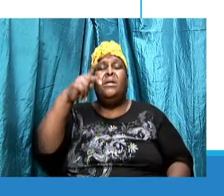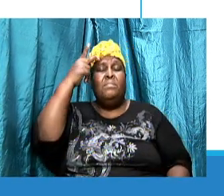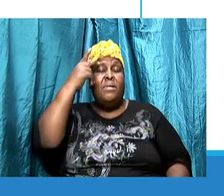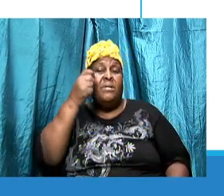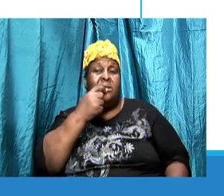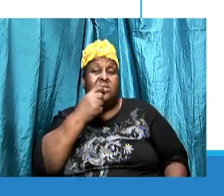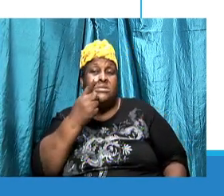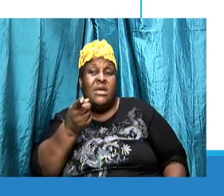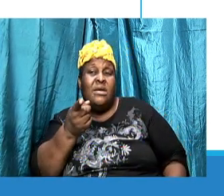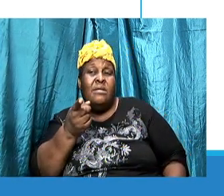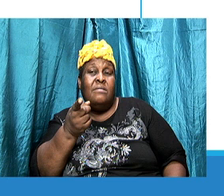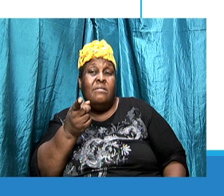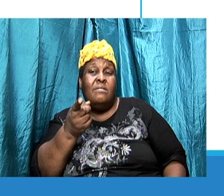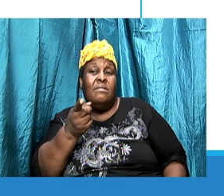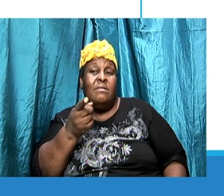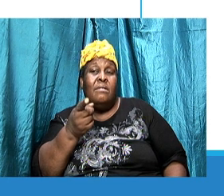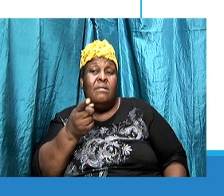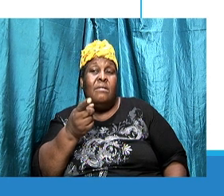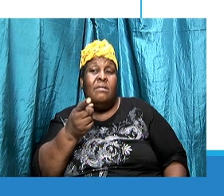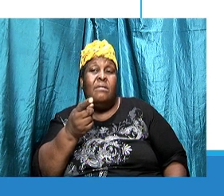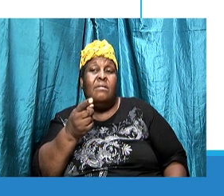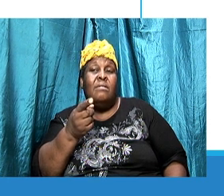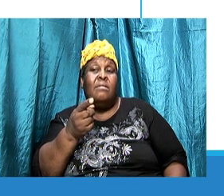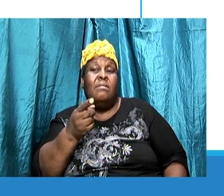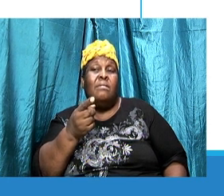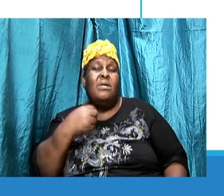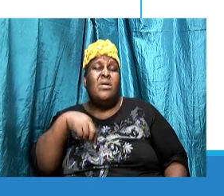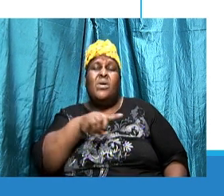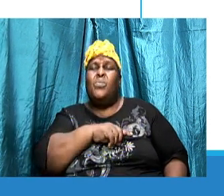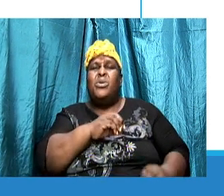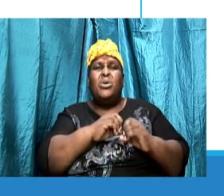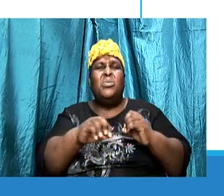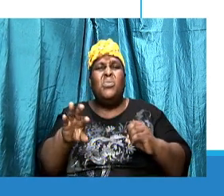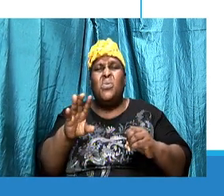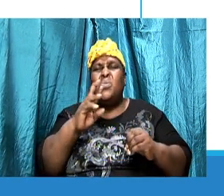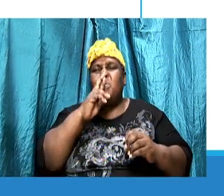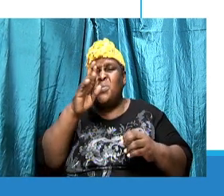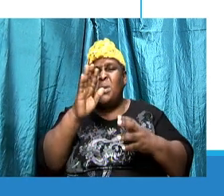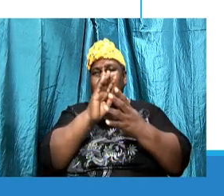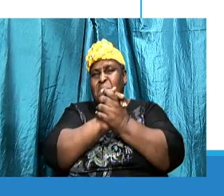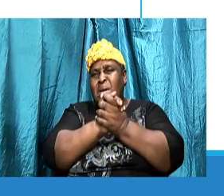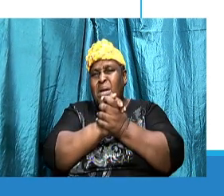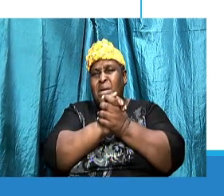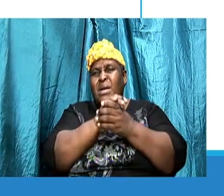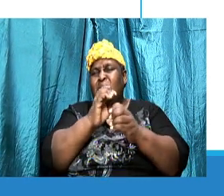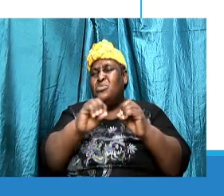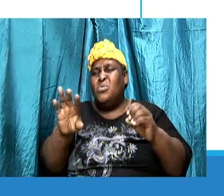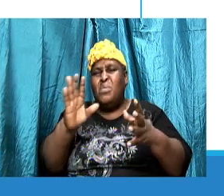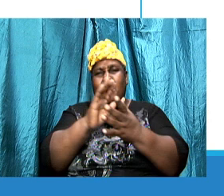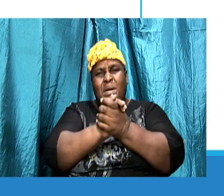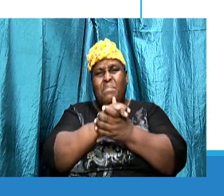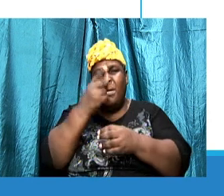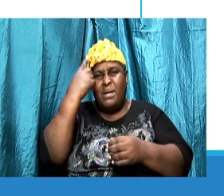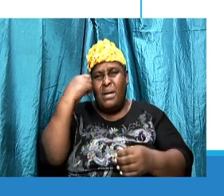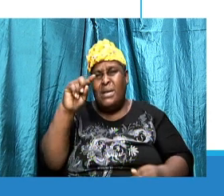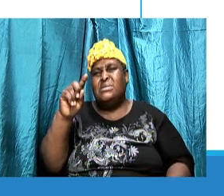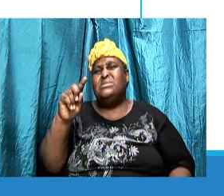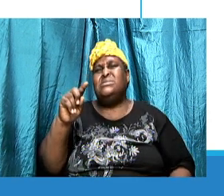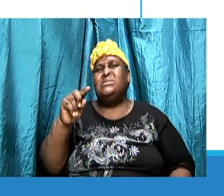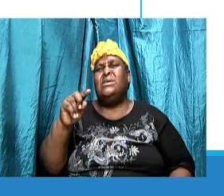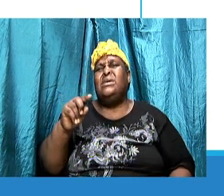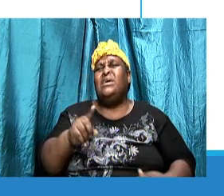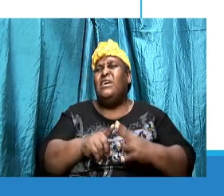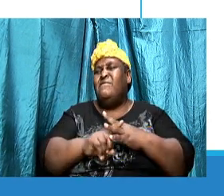know, of course we don't really marry, and most people don't get married because they want to, they are